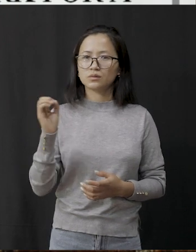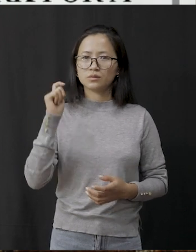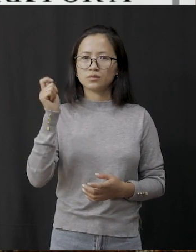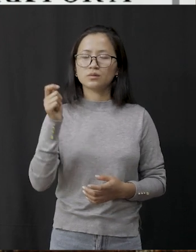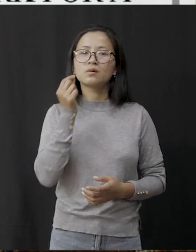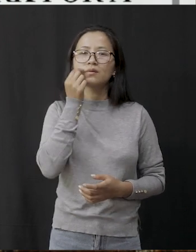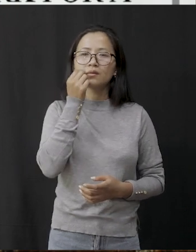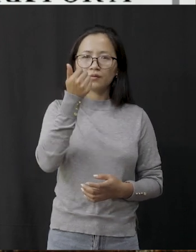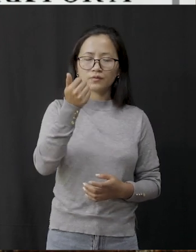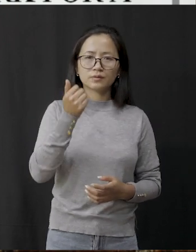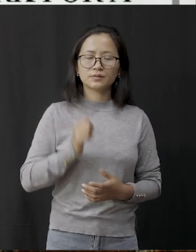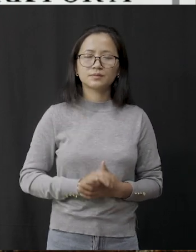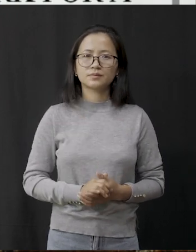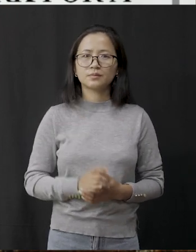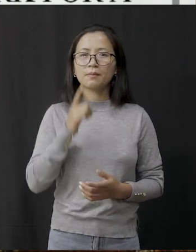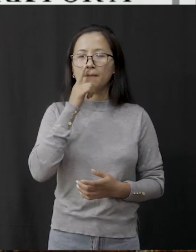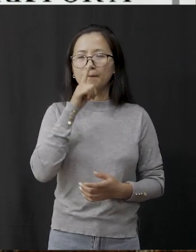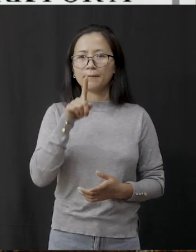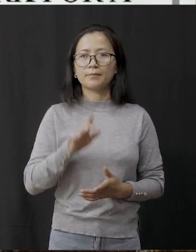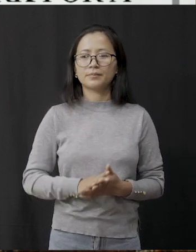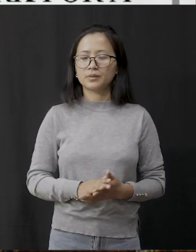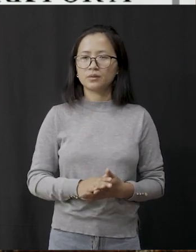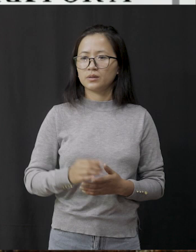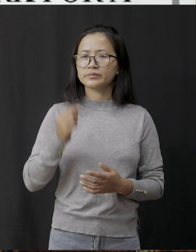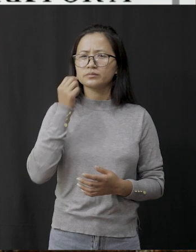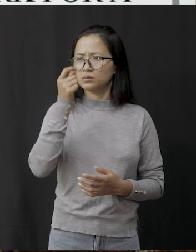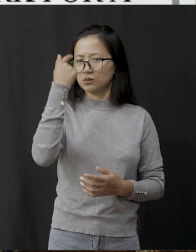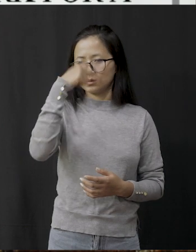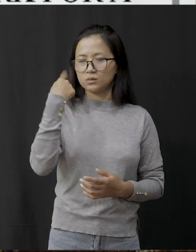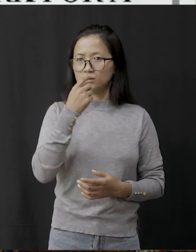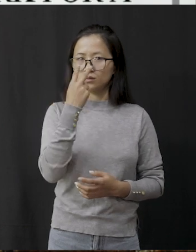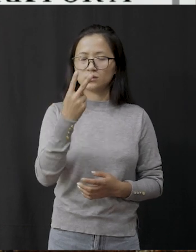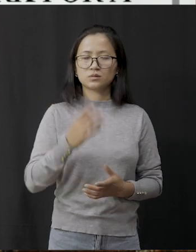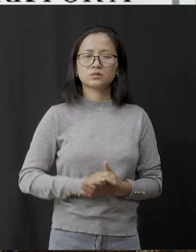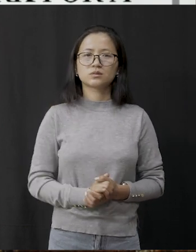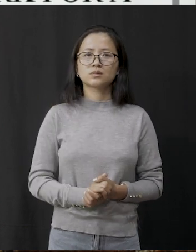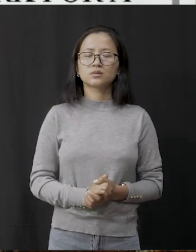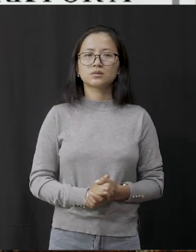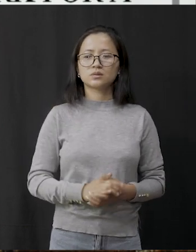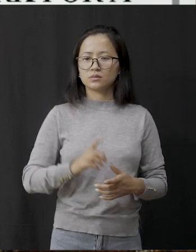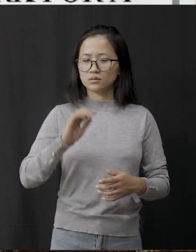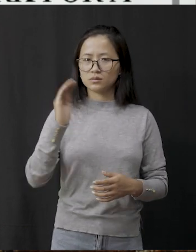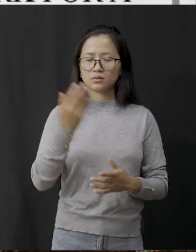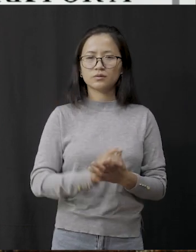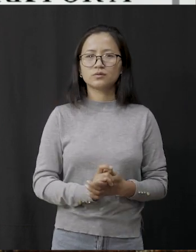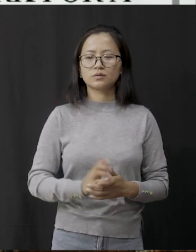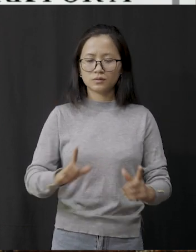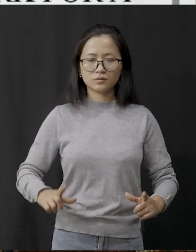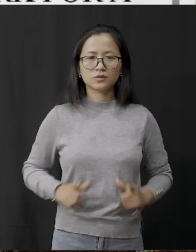your father, mother, or guardian? So students, some of you are living with